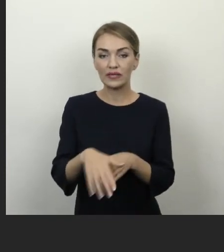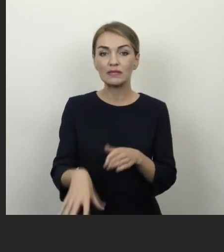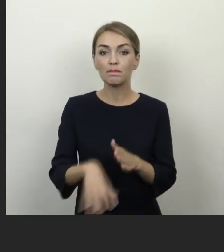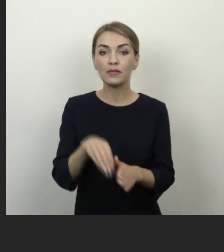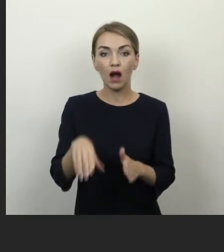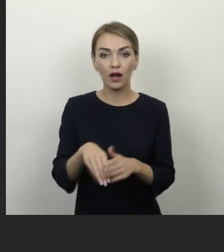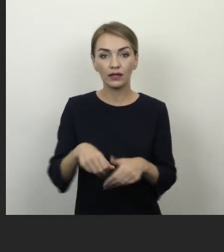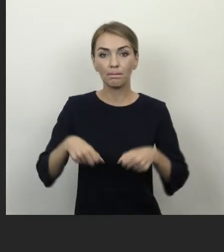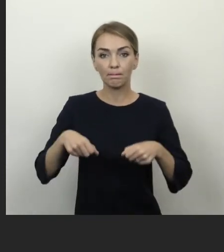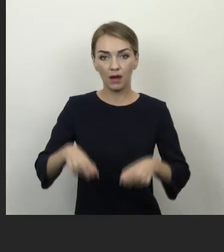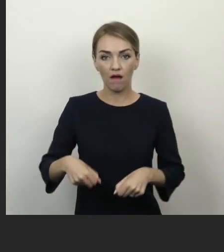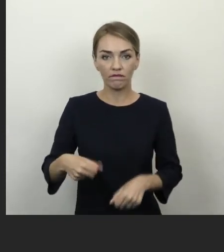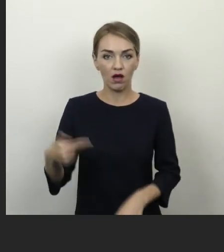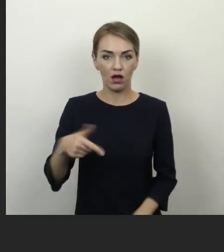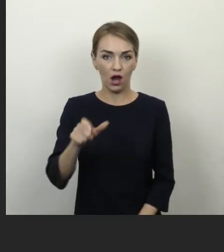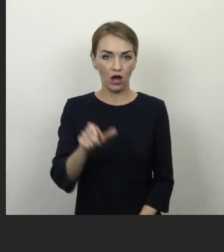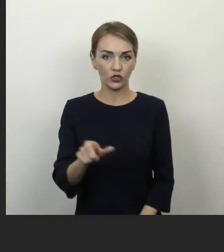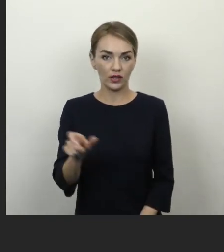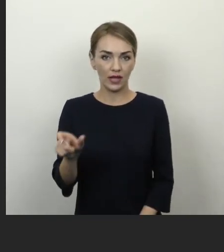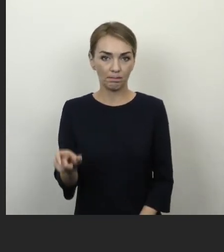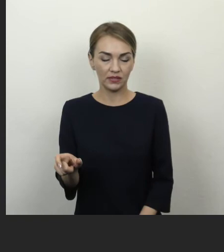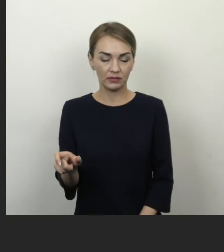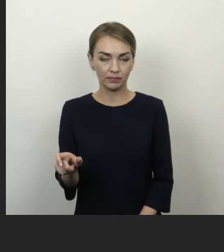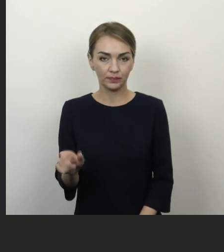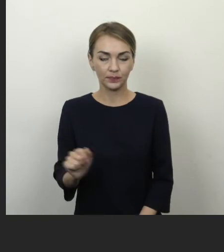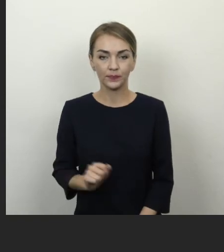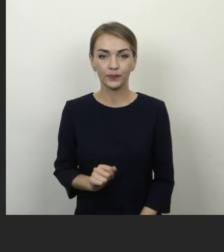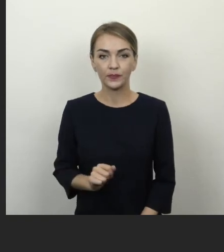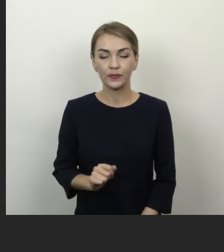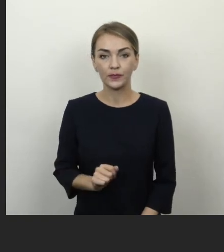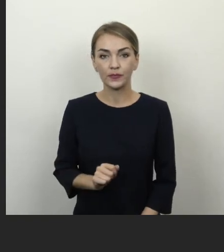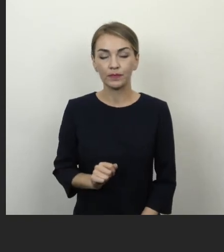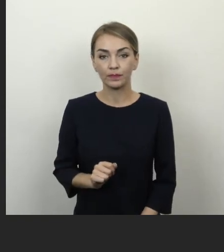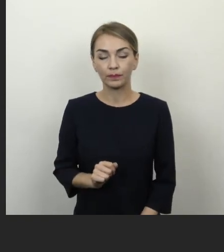which definitely affect the implementation of voters' rights.